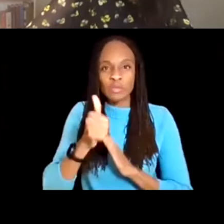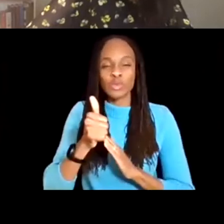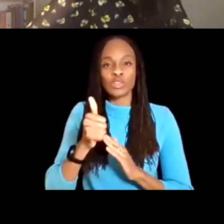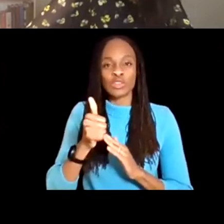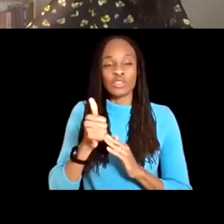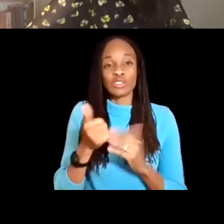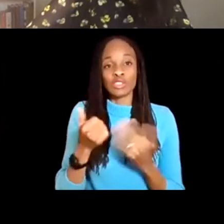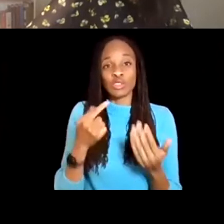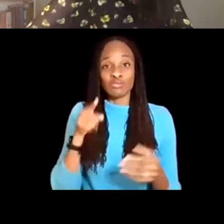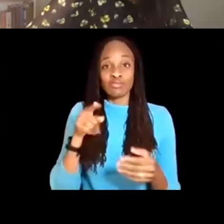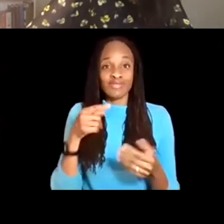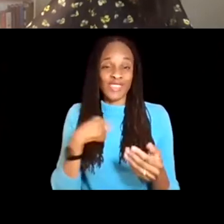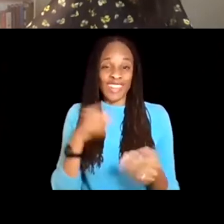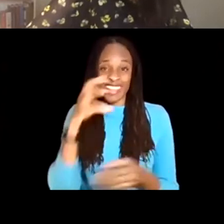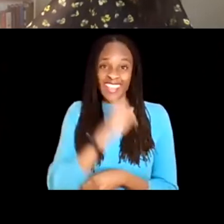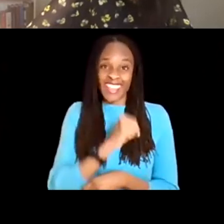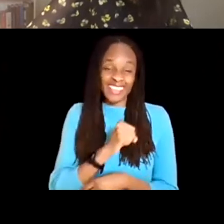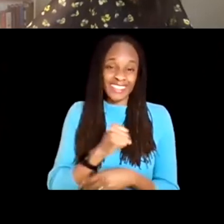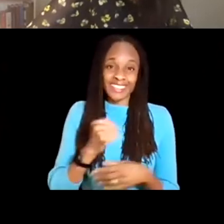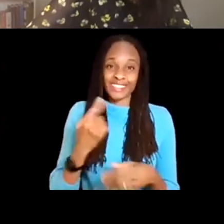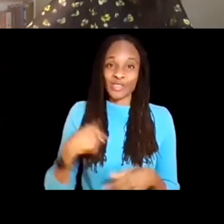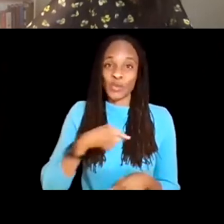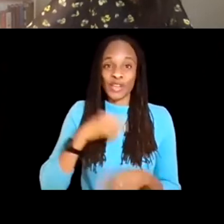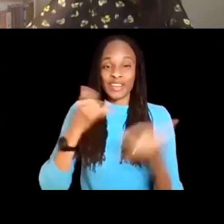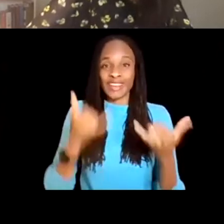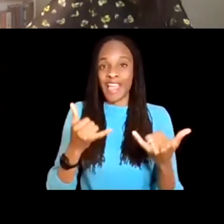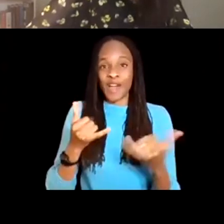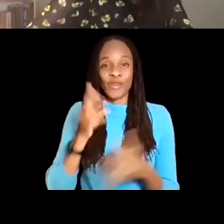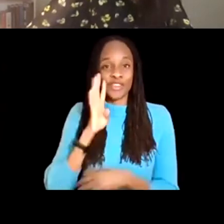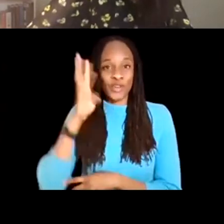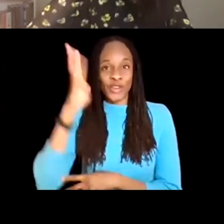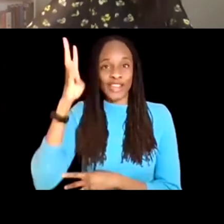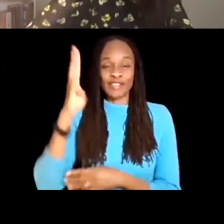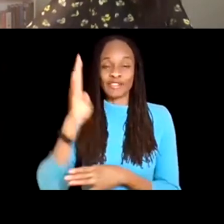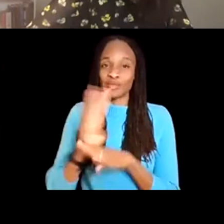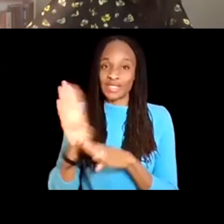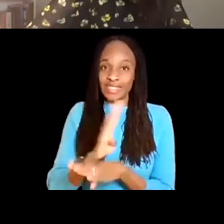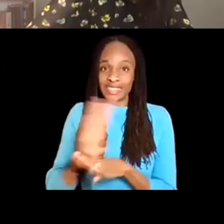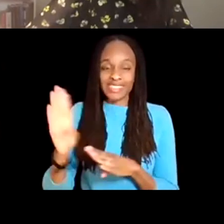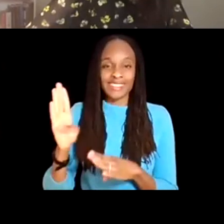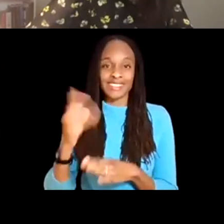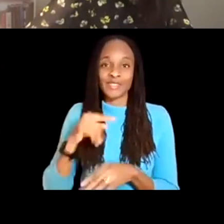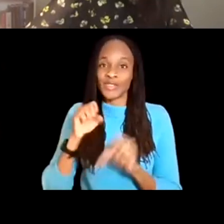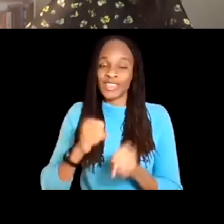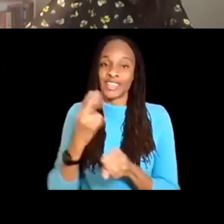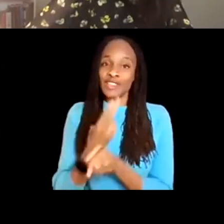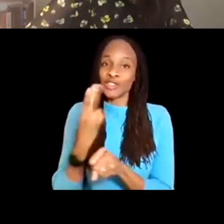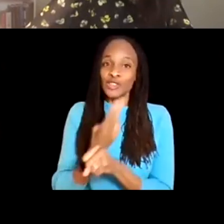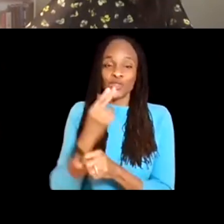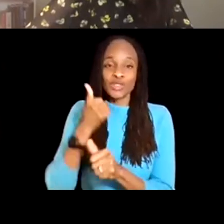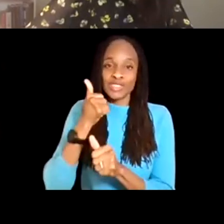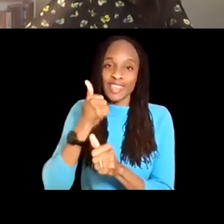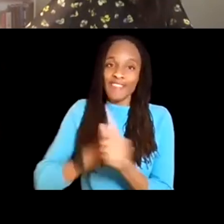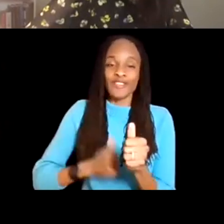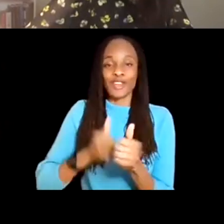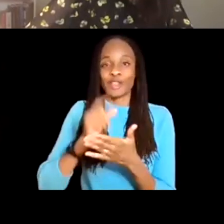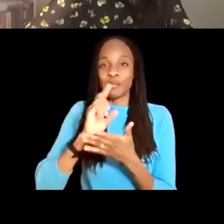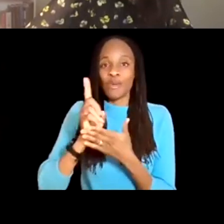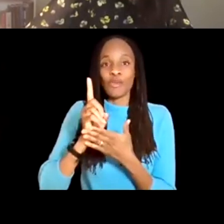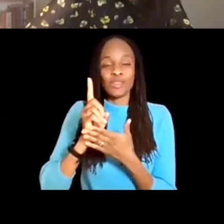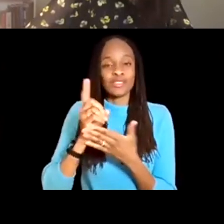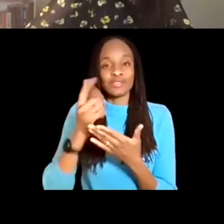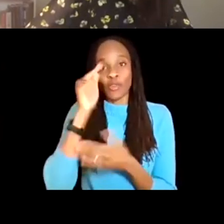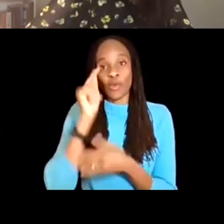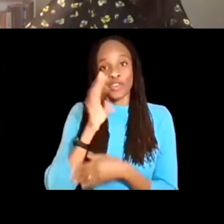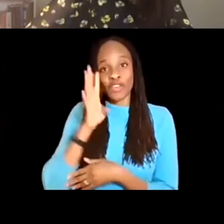spend time. I guess we are in this, you know, creative business, so we can spend every moment just to be creative, and we